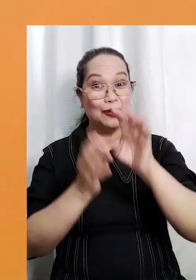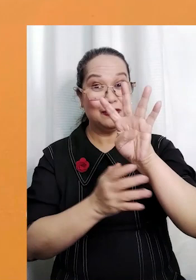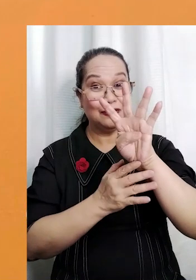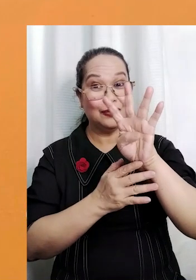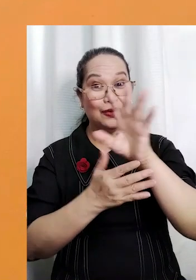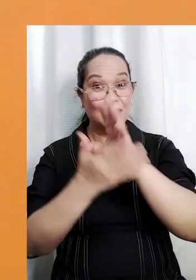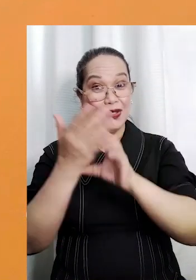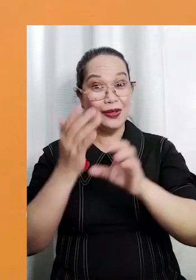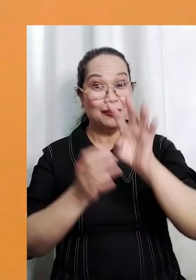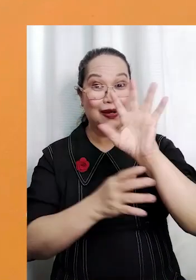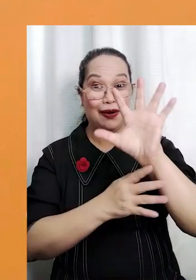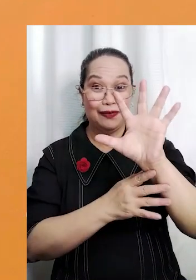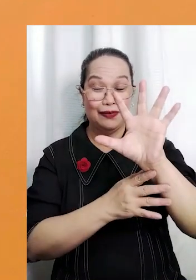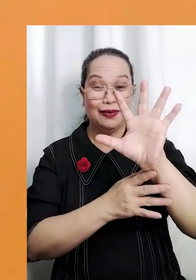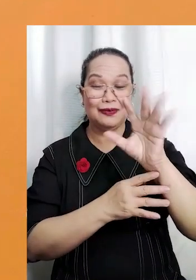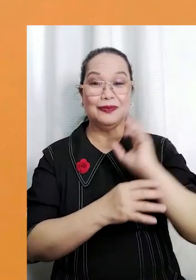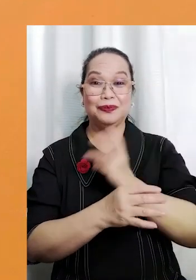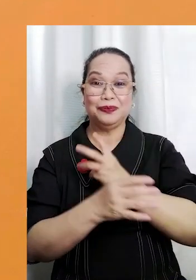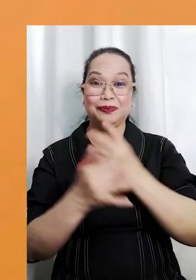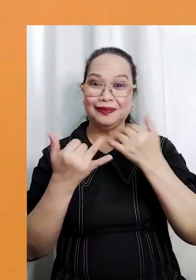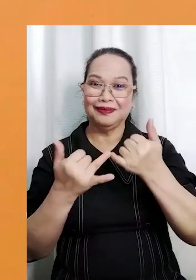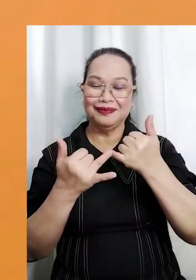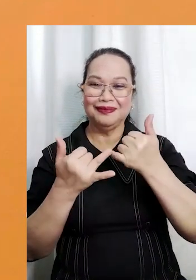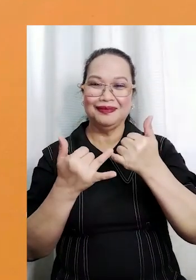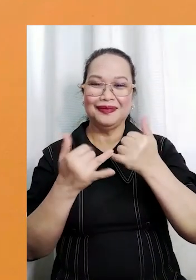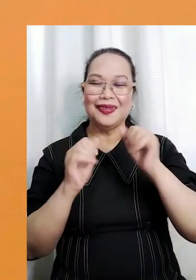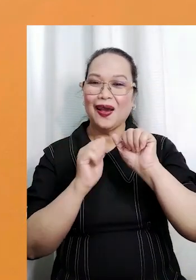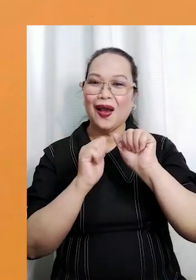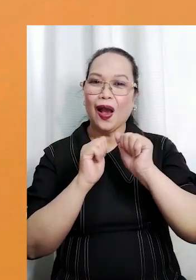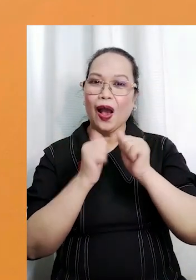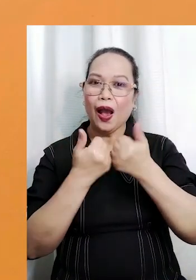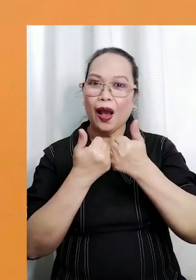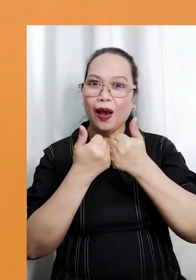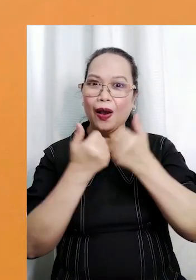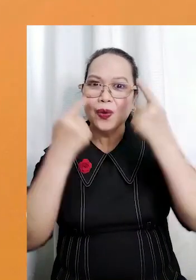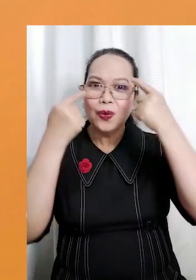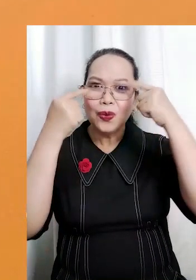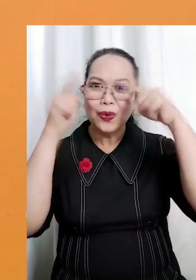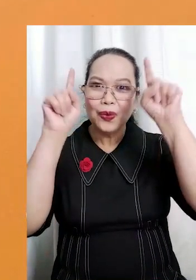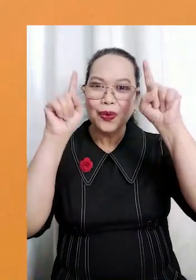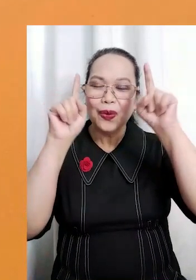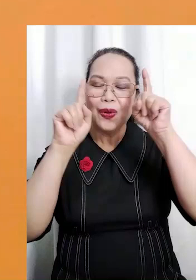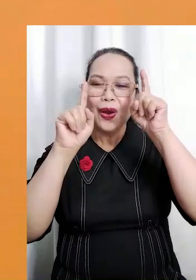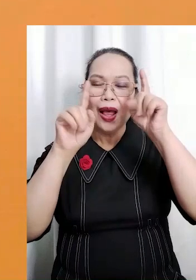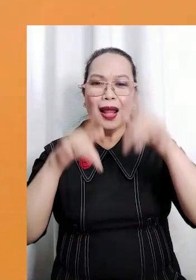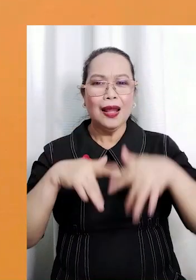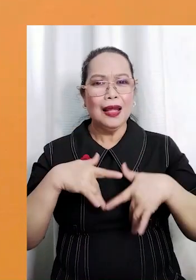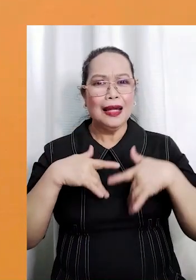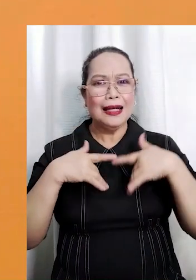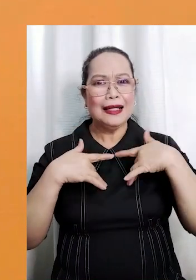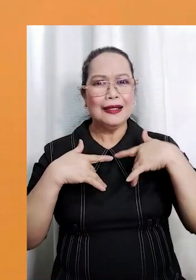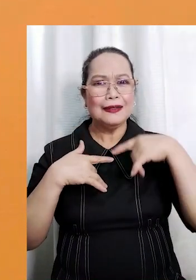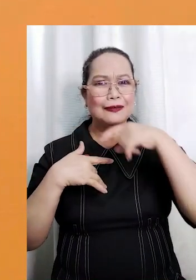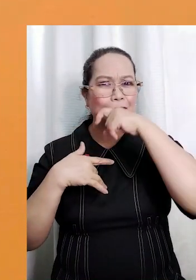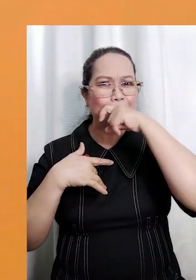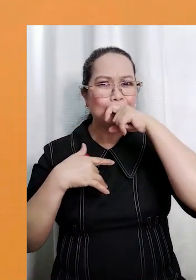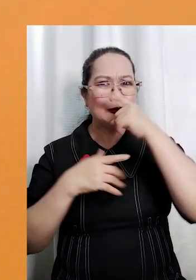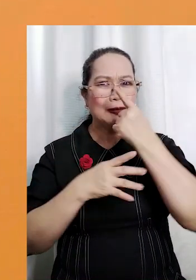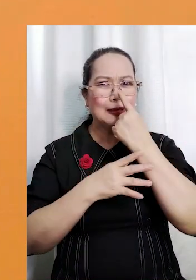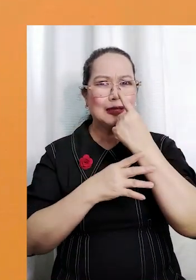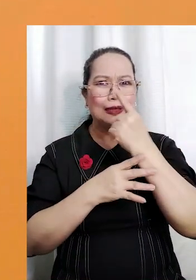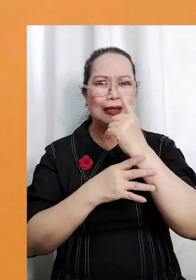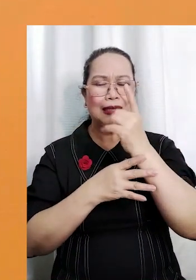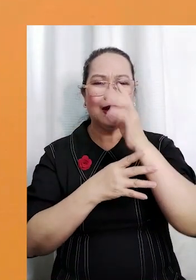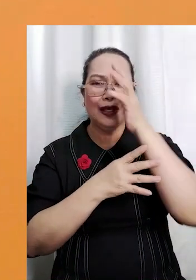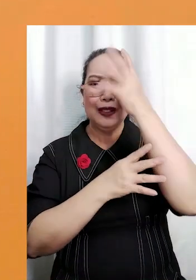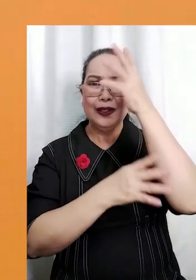chapter 5. And today we're going to talk about overcoming life's wilderness as we reflect on the